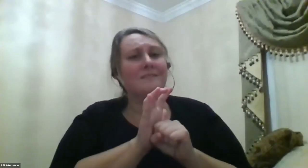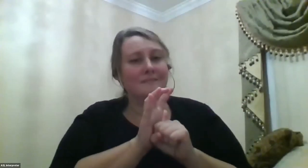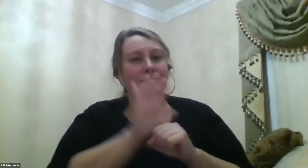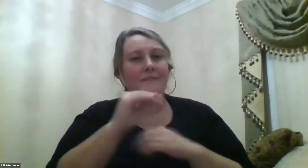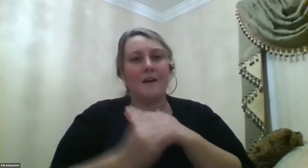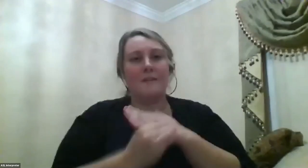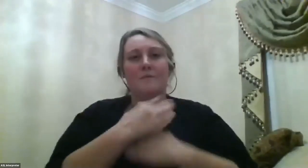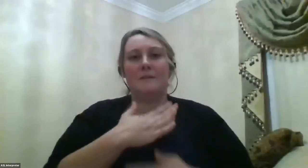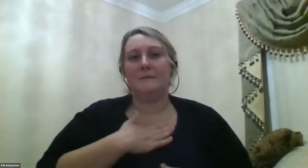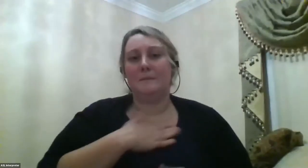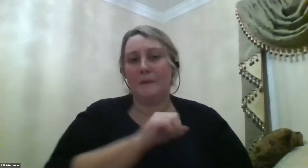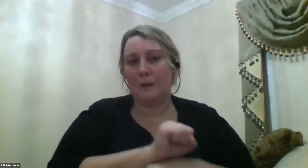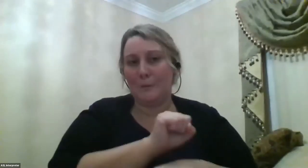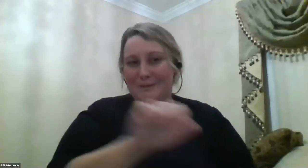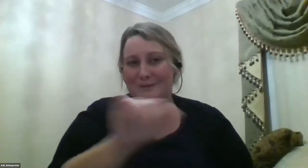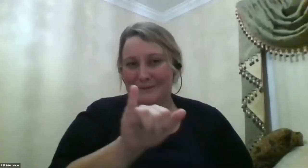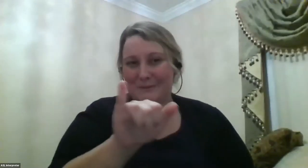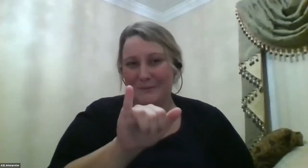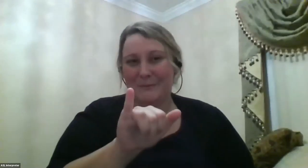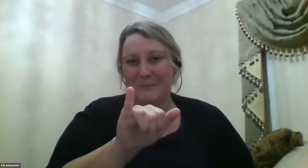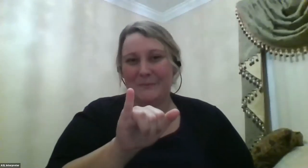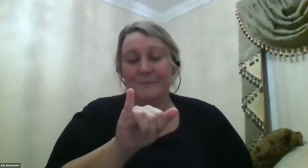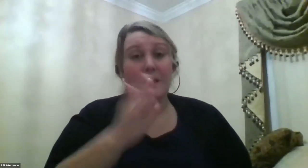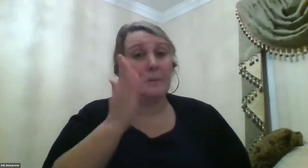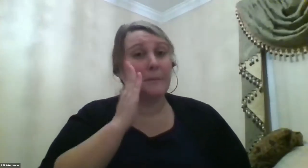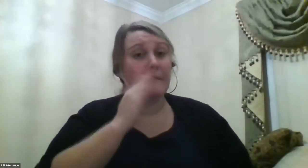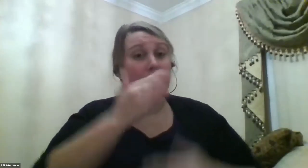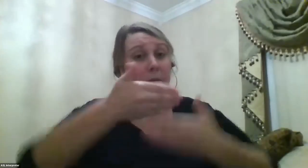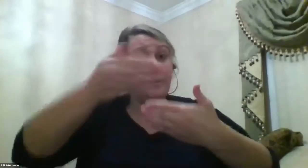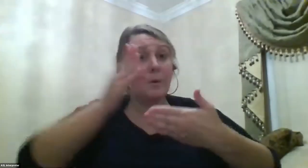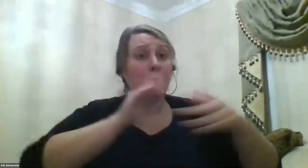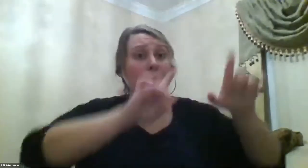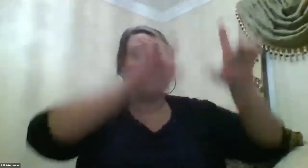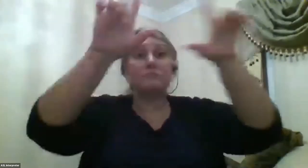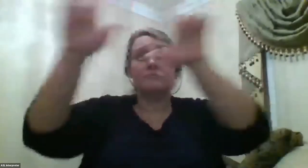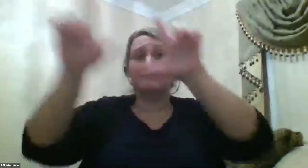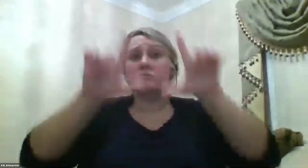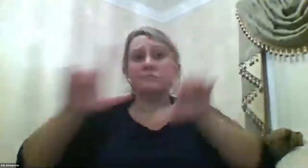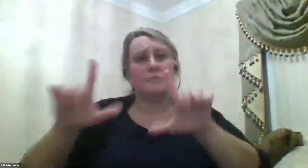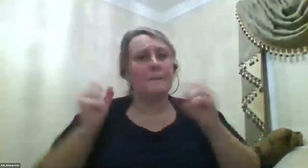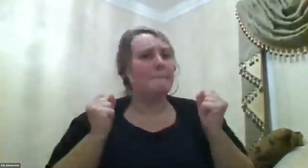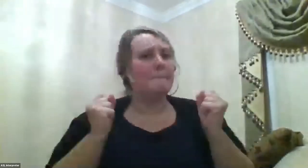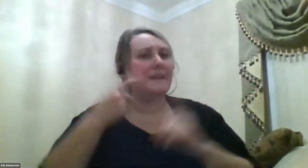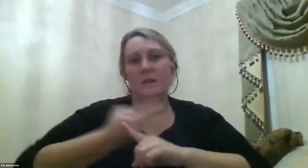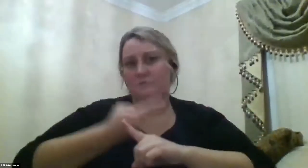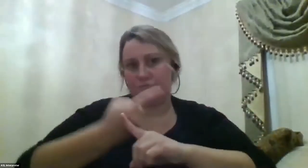Um, so many months and they'll be lit from behind so you can see it 24 hours a day, which is also nice.